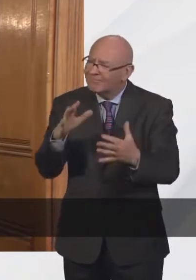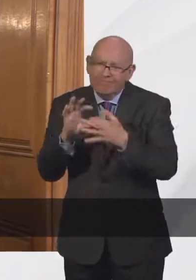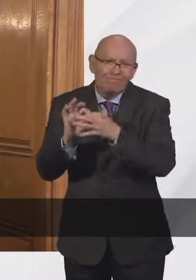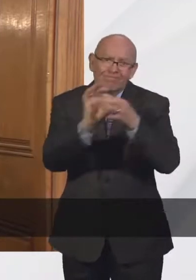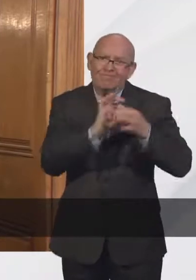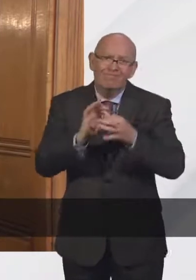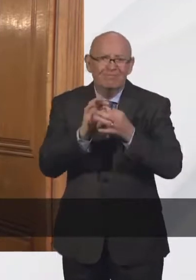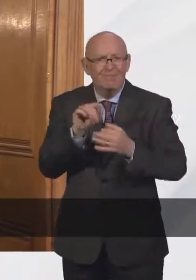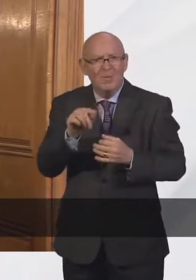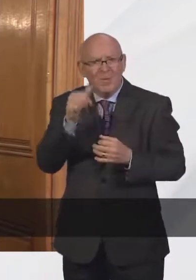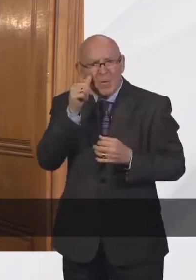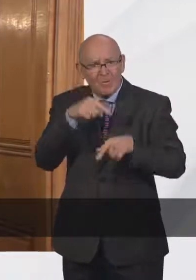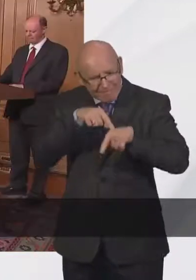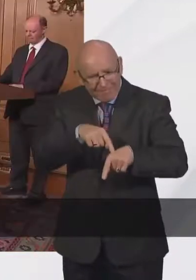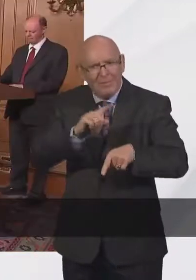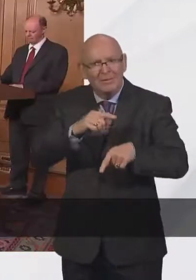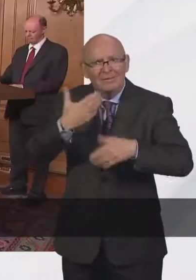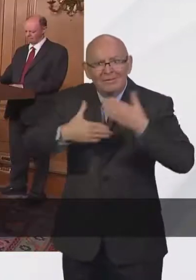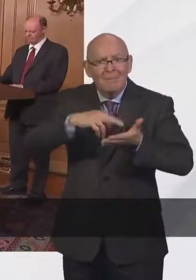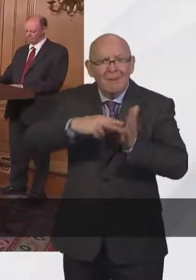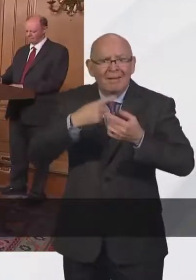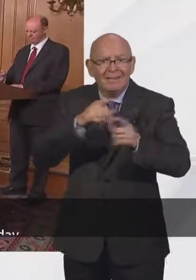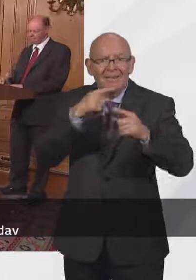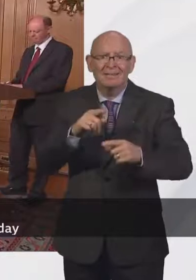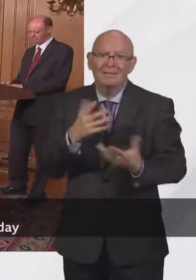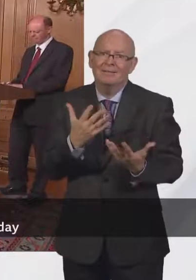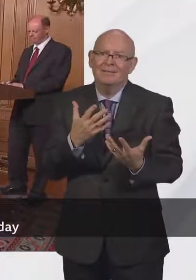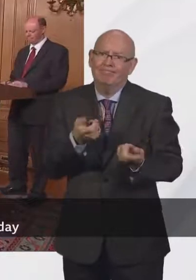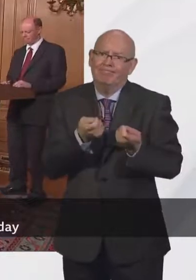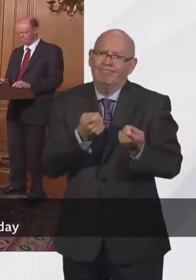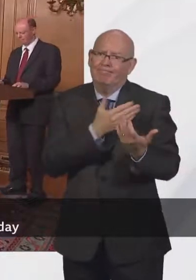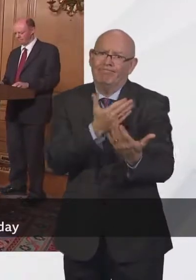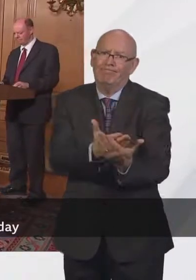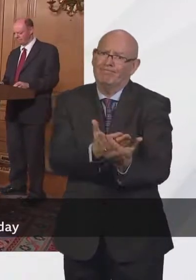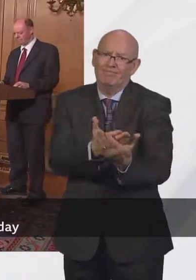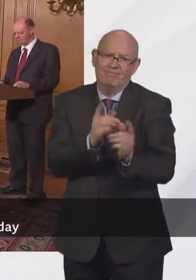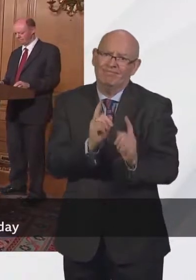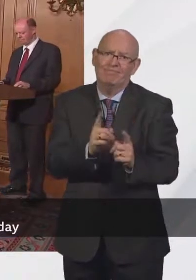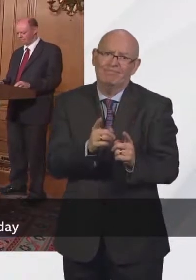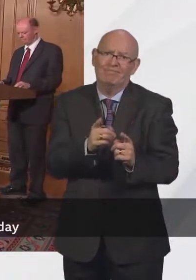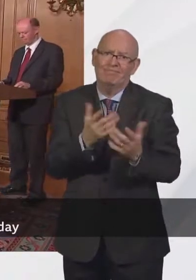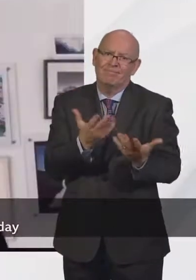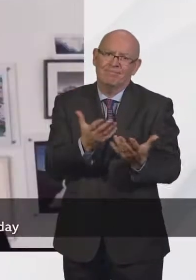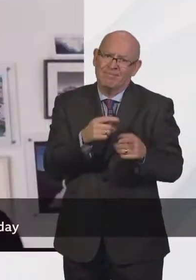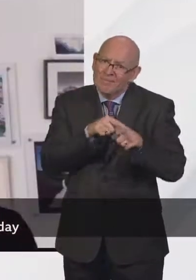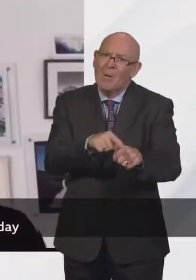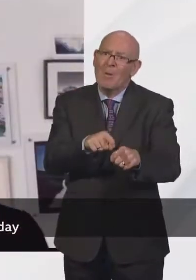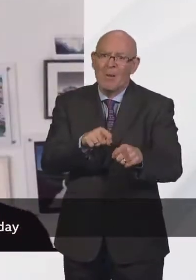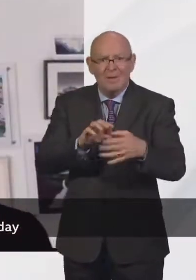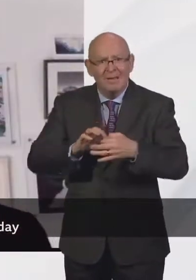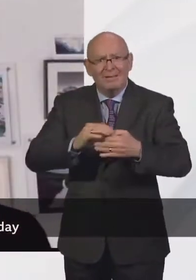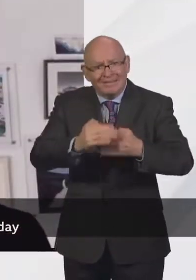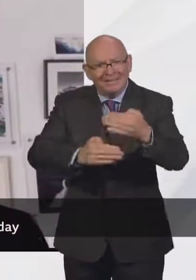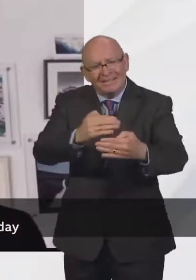progress together. Can we go to Mesa Hall of the Daily Express? Thank you very much, Prime Minister. Good